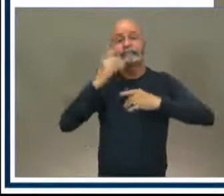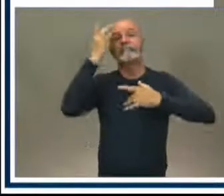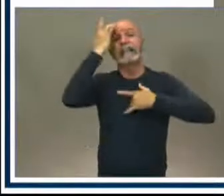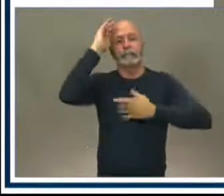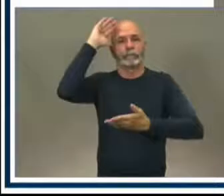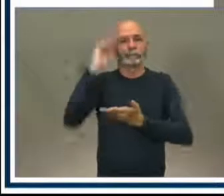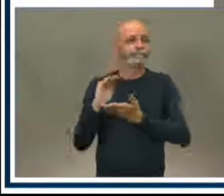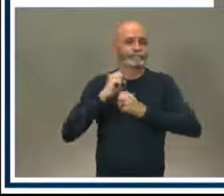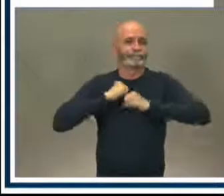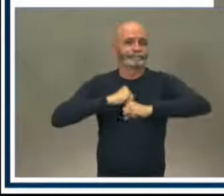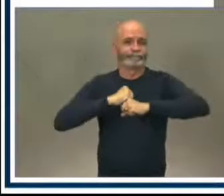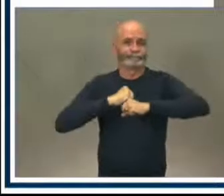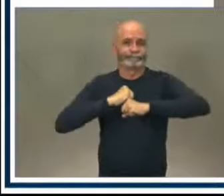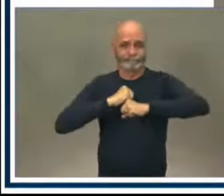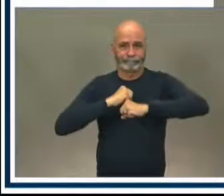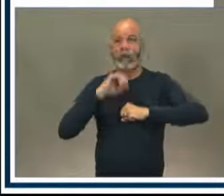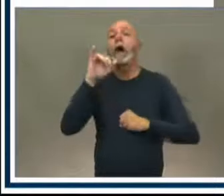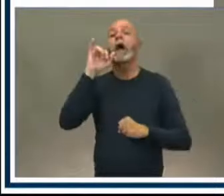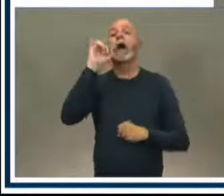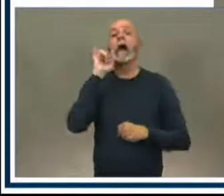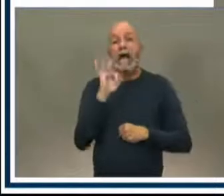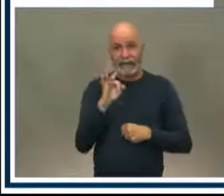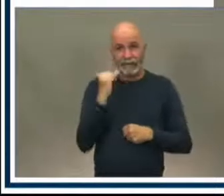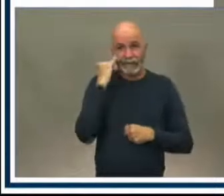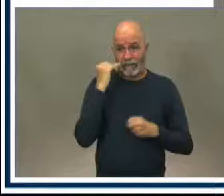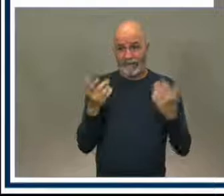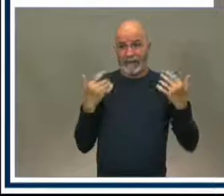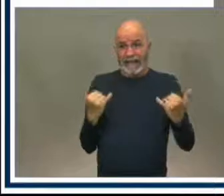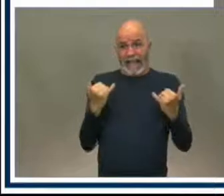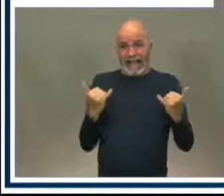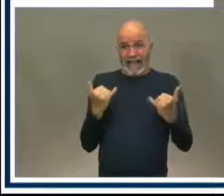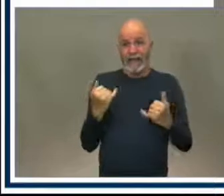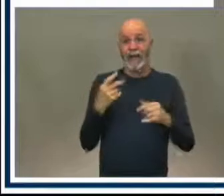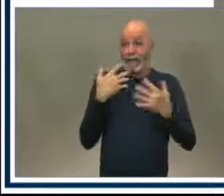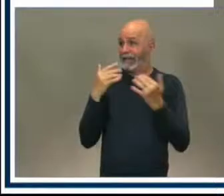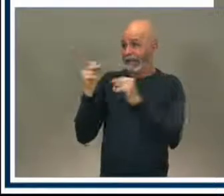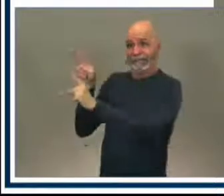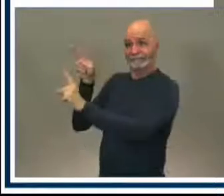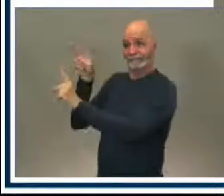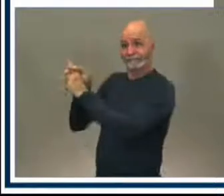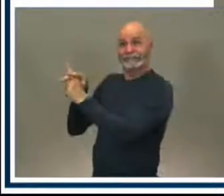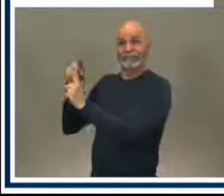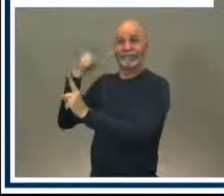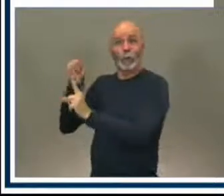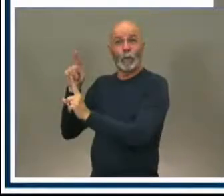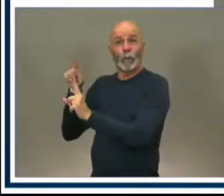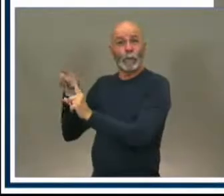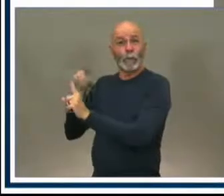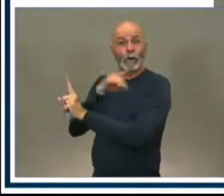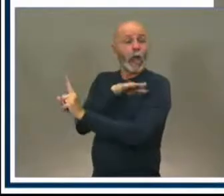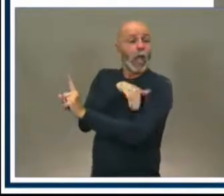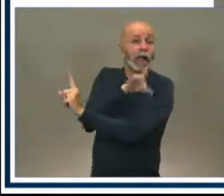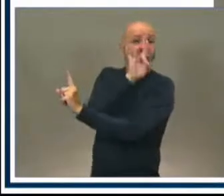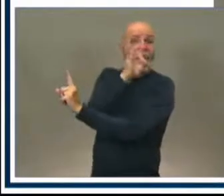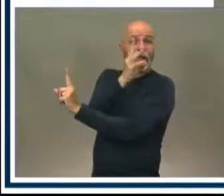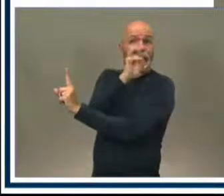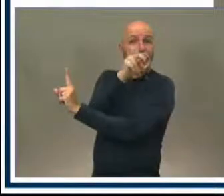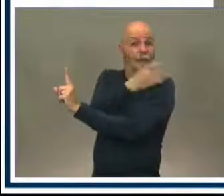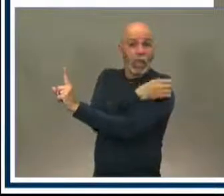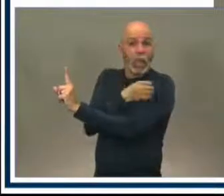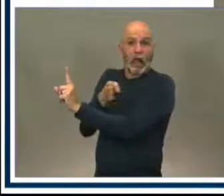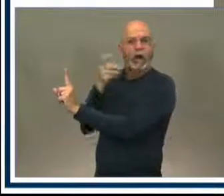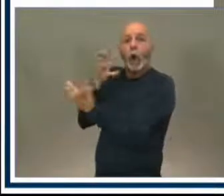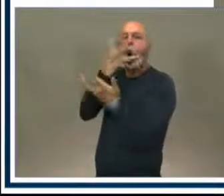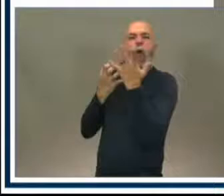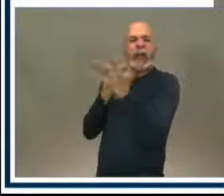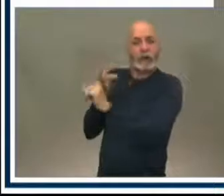if you currently have a 2nd dose booked at less than 8 weeks, you can keep your appointment, or you can reschedule further out if you